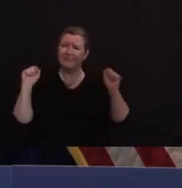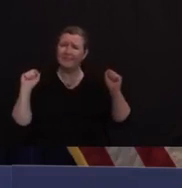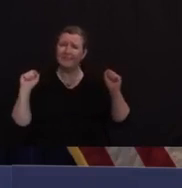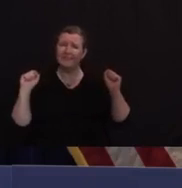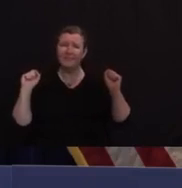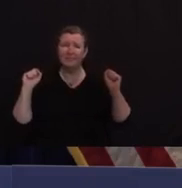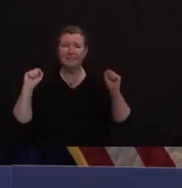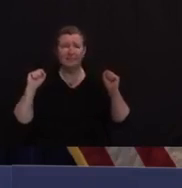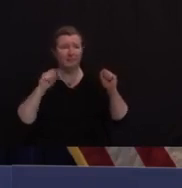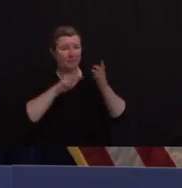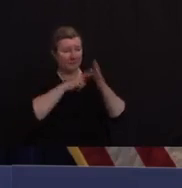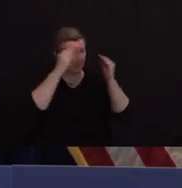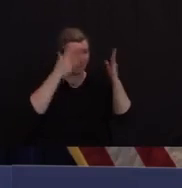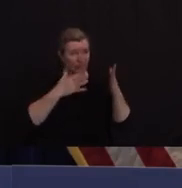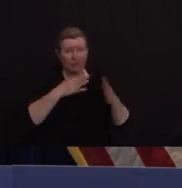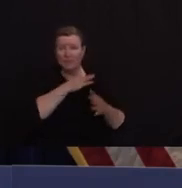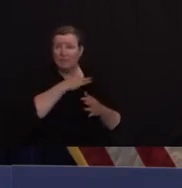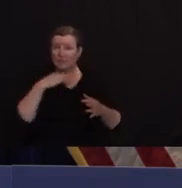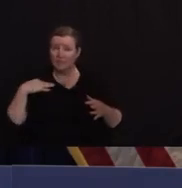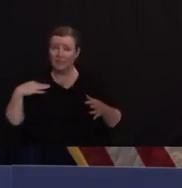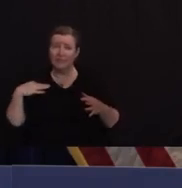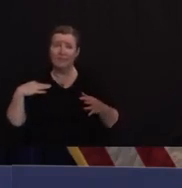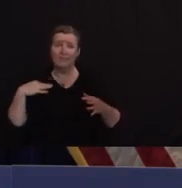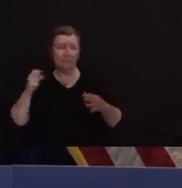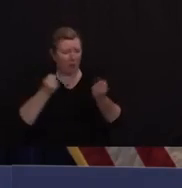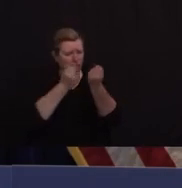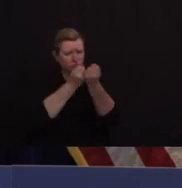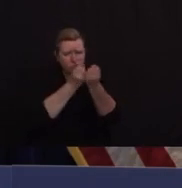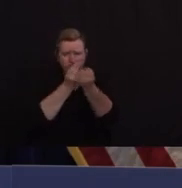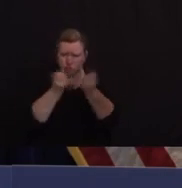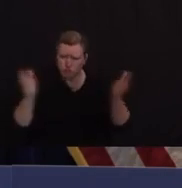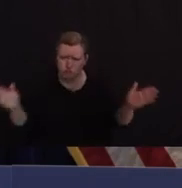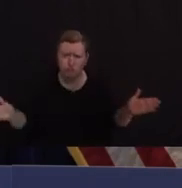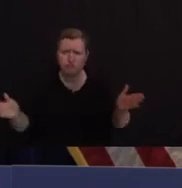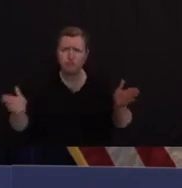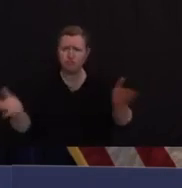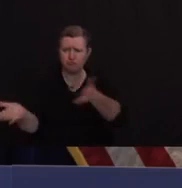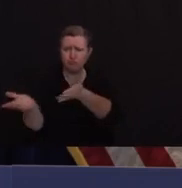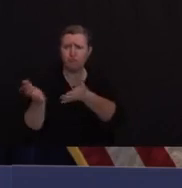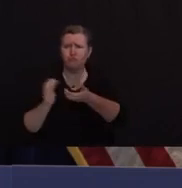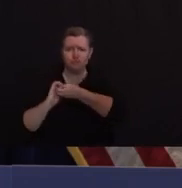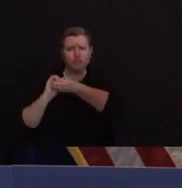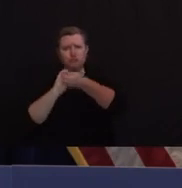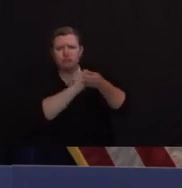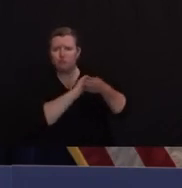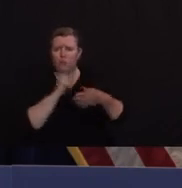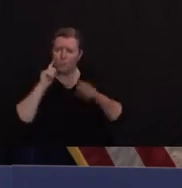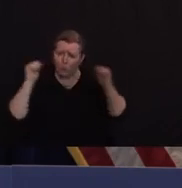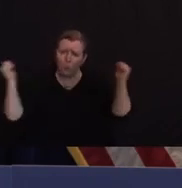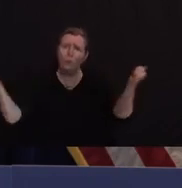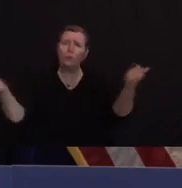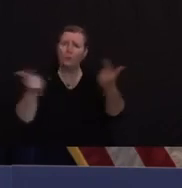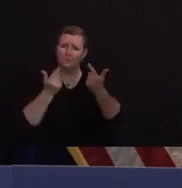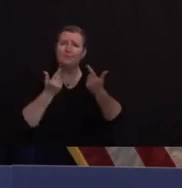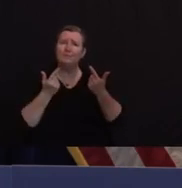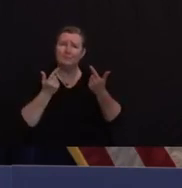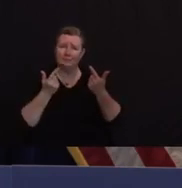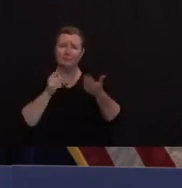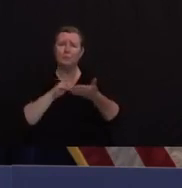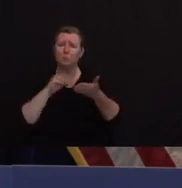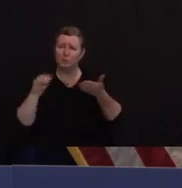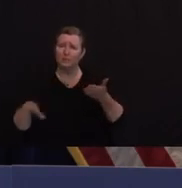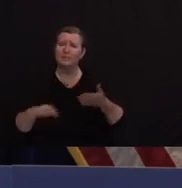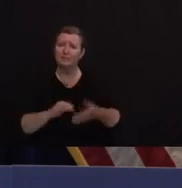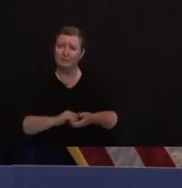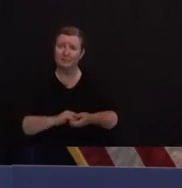school environments to promote overall student well-being. After months of being physically away from the traditional school